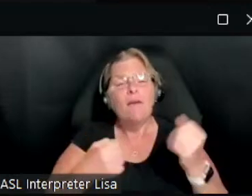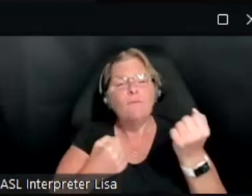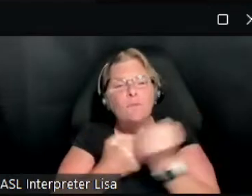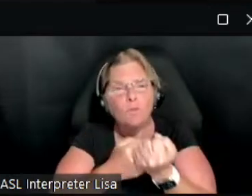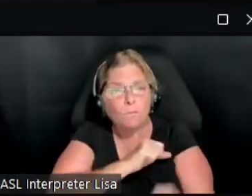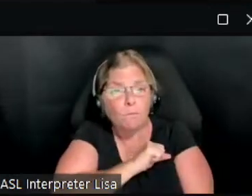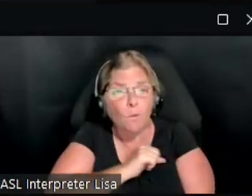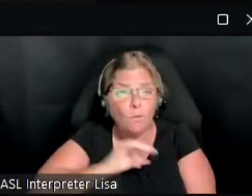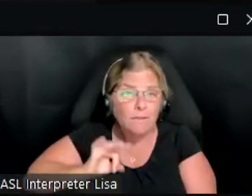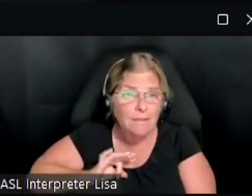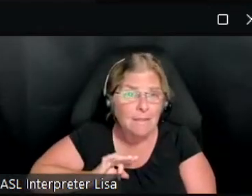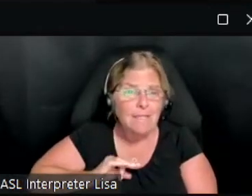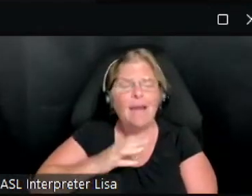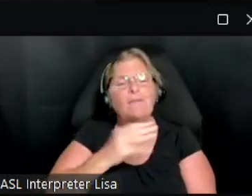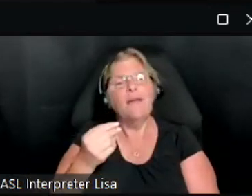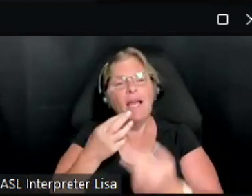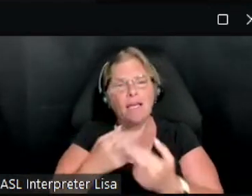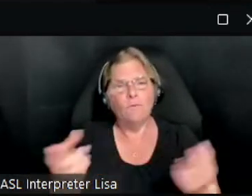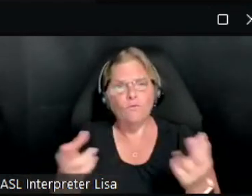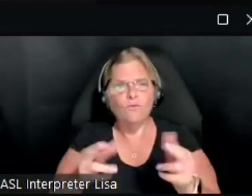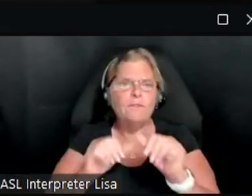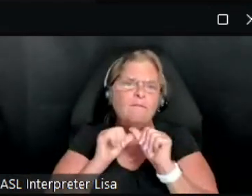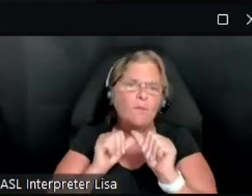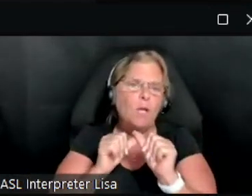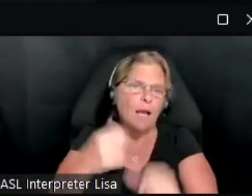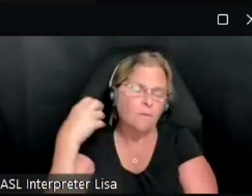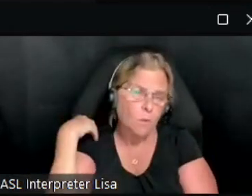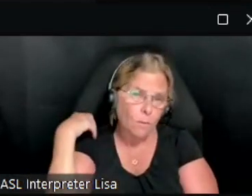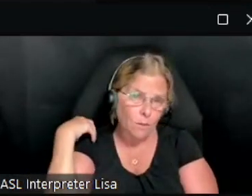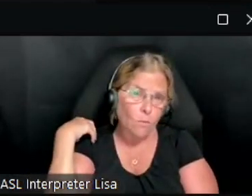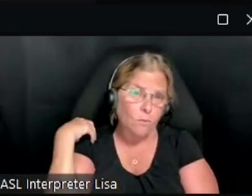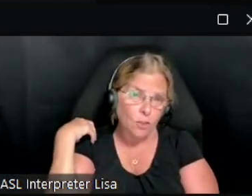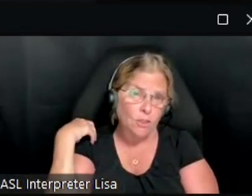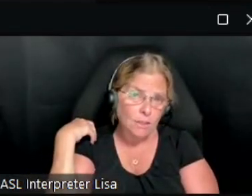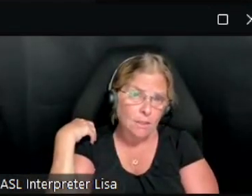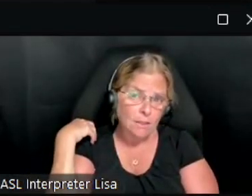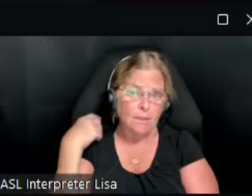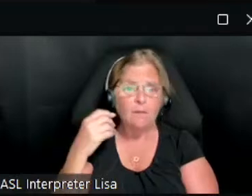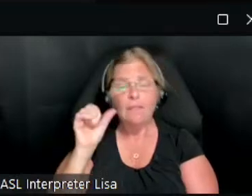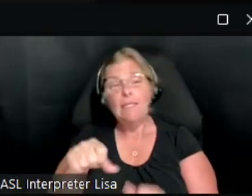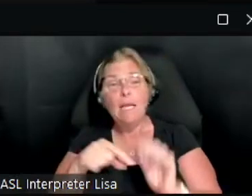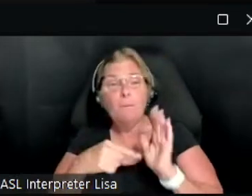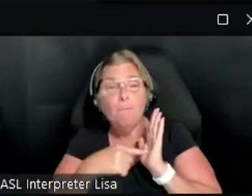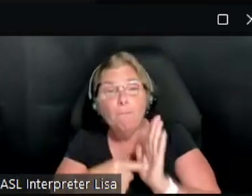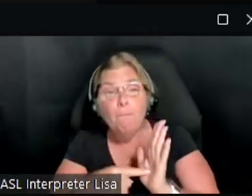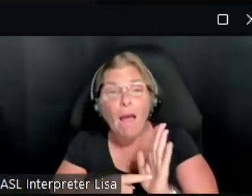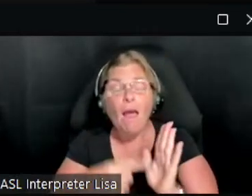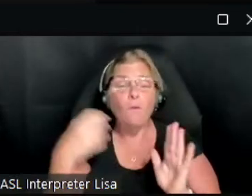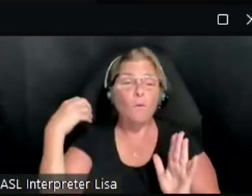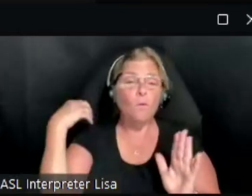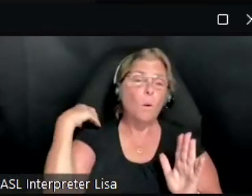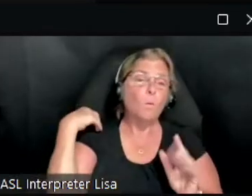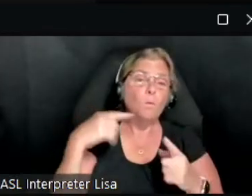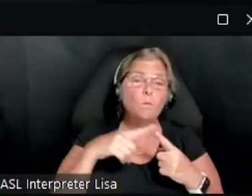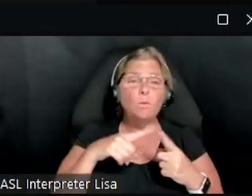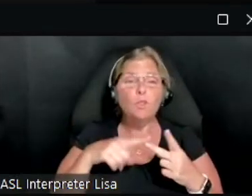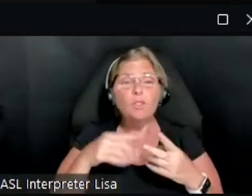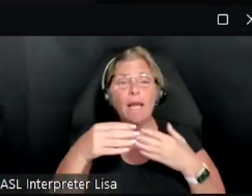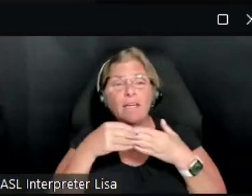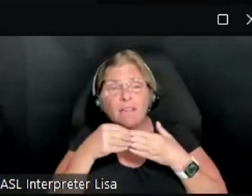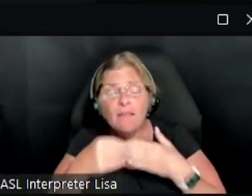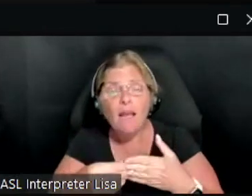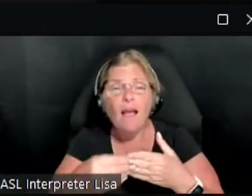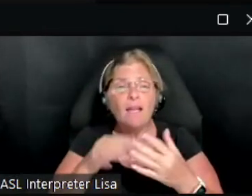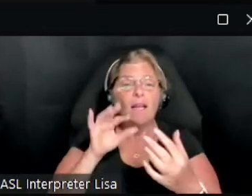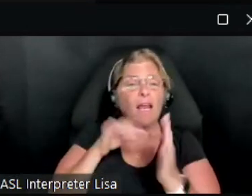the resources to provide that ongoing coaching where that can be modeled and that guided feedback